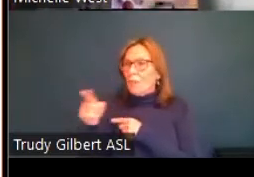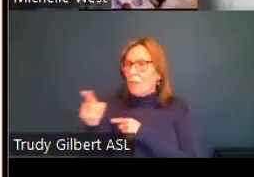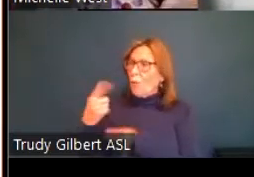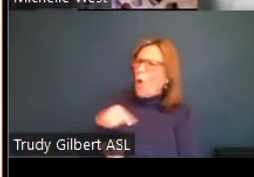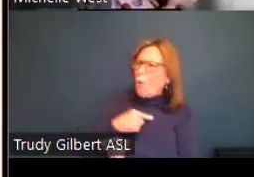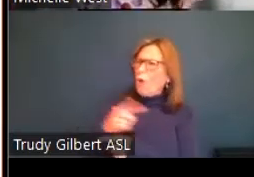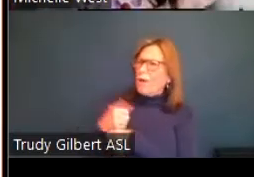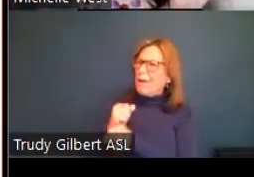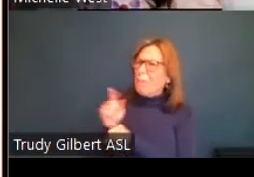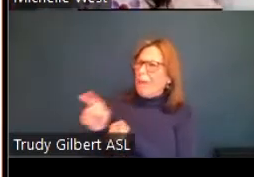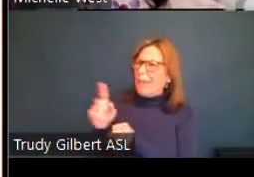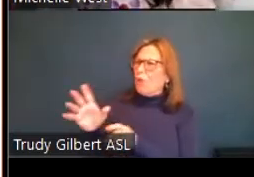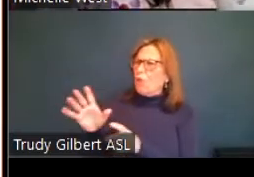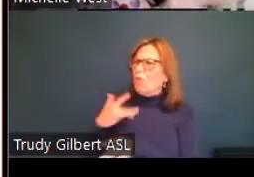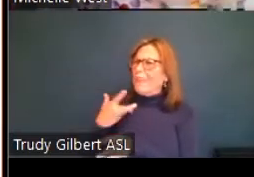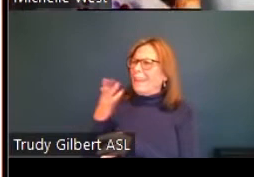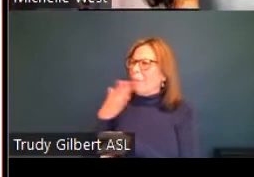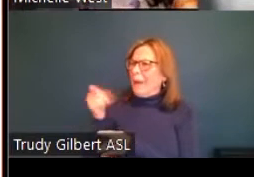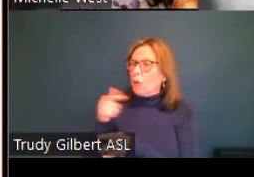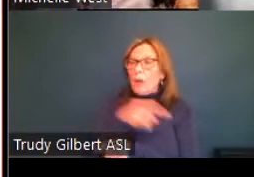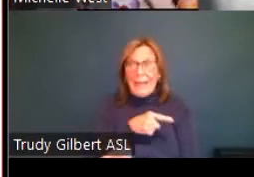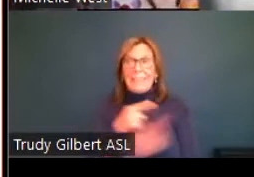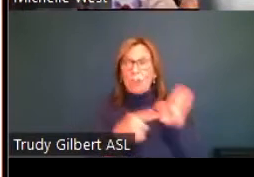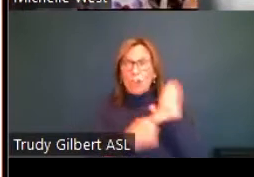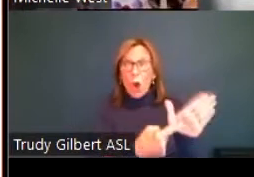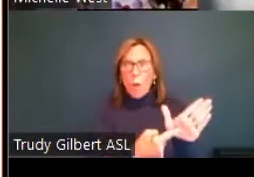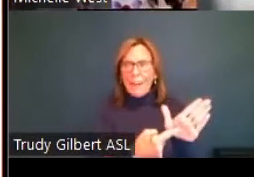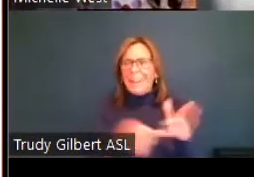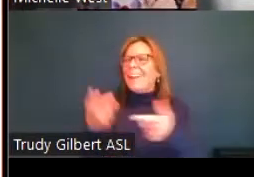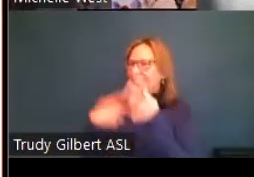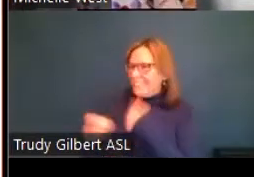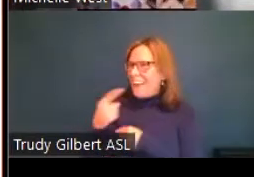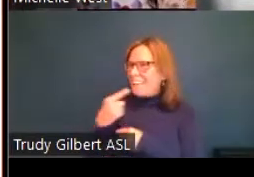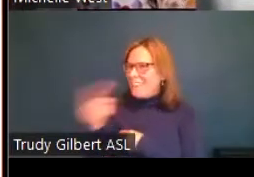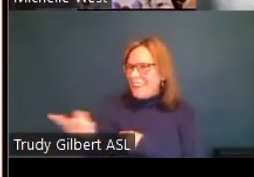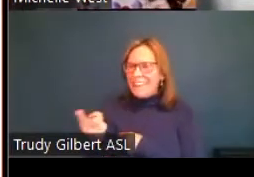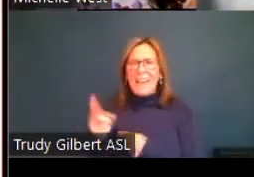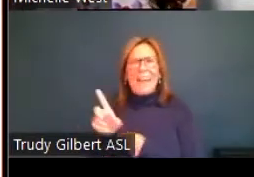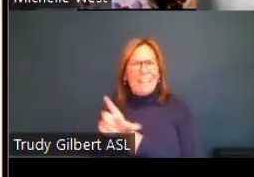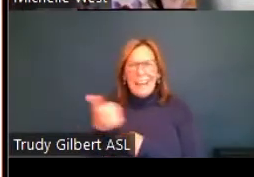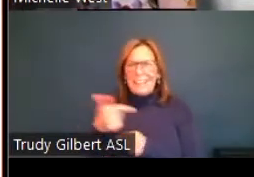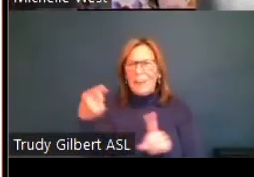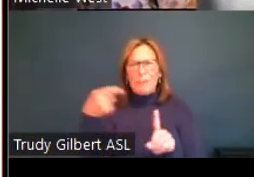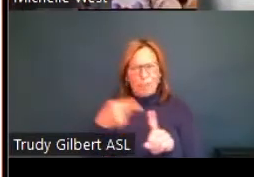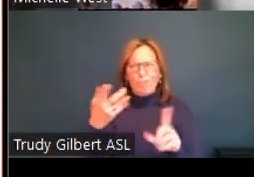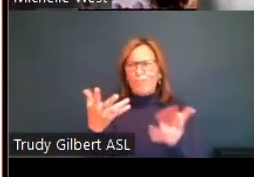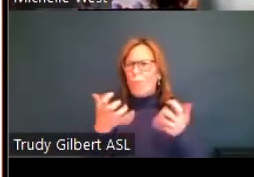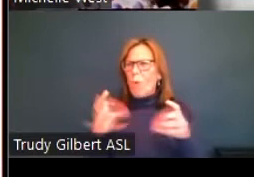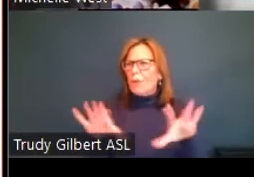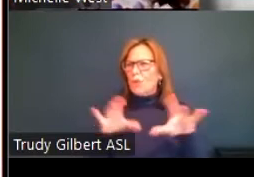know, this is showing instead of telling. And that's another thing with advertising that you want to do is show, not